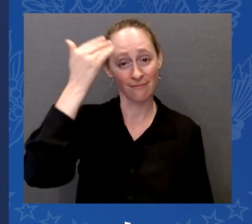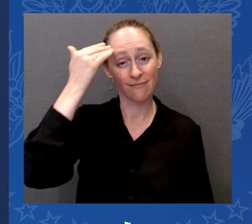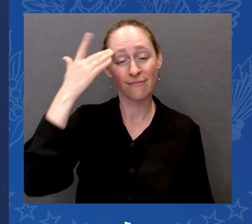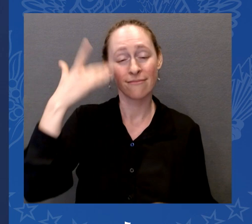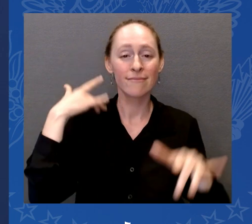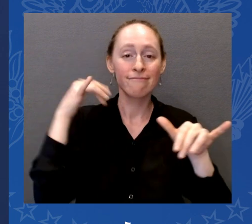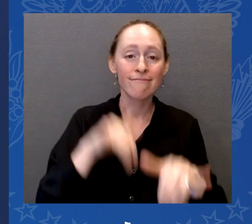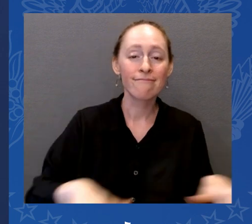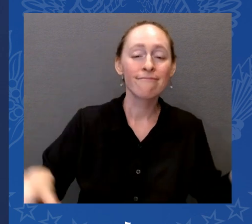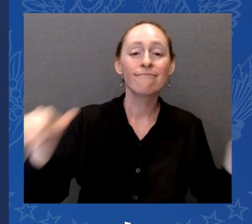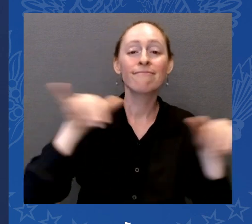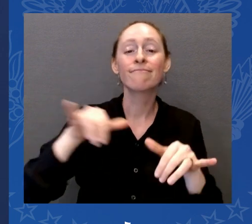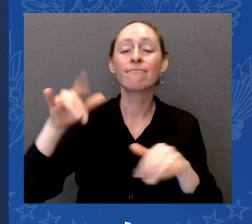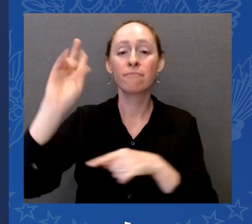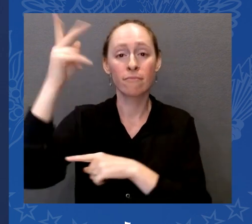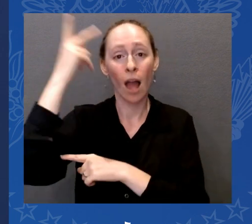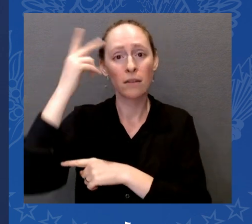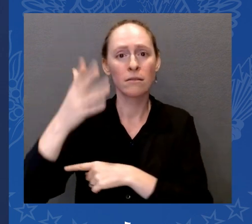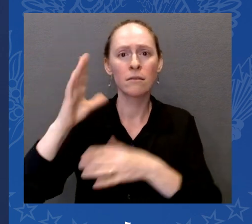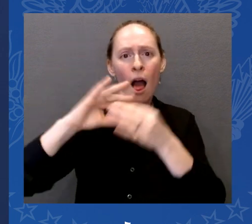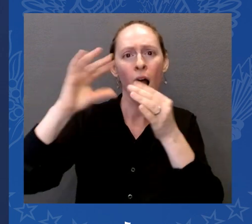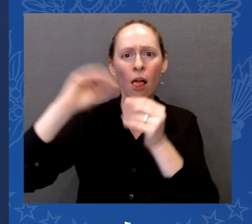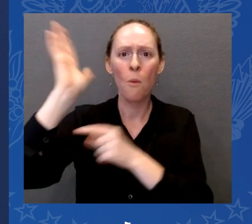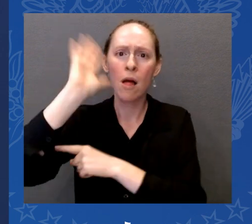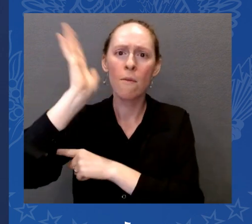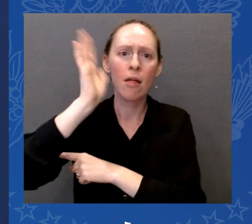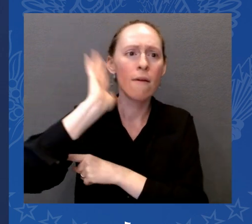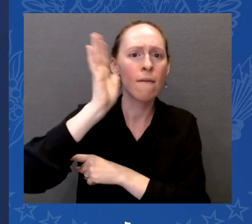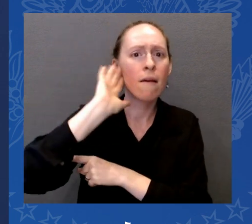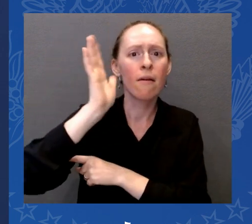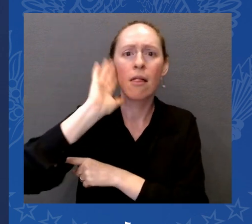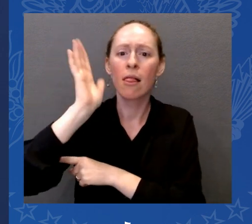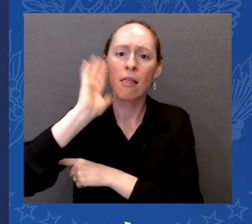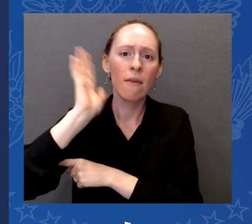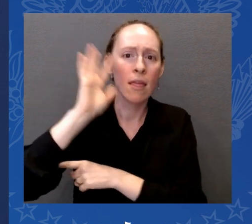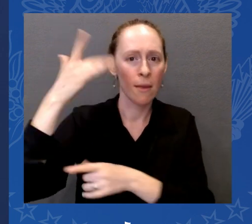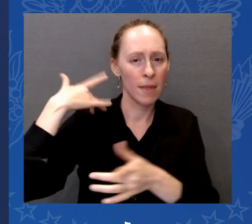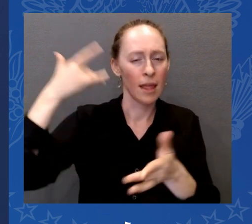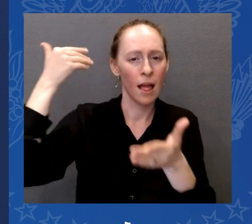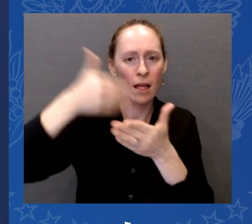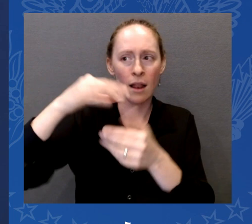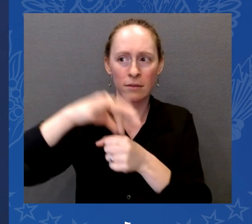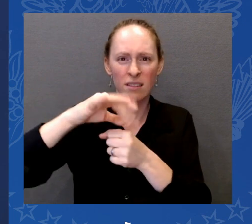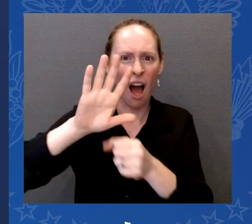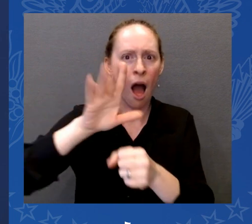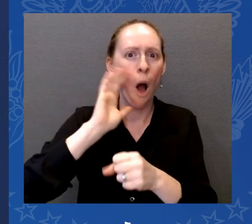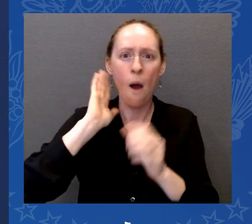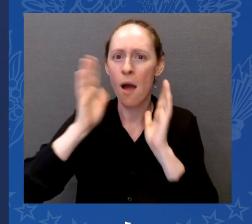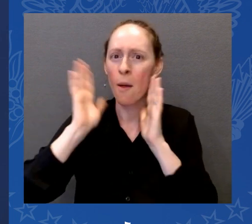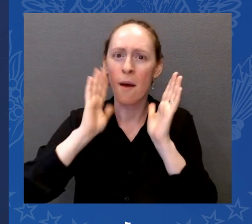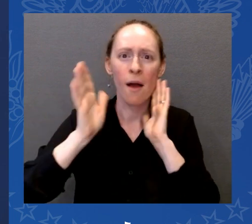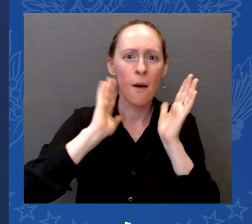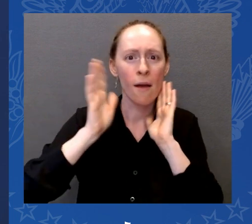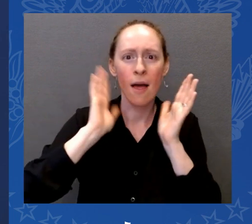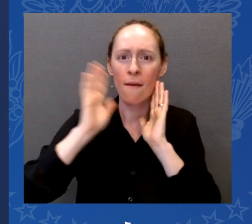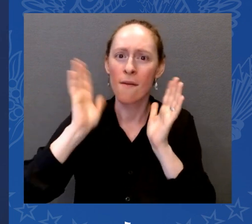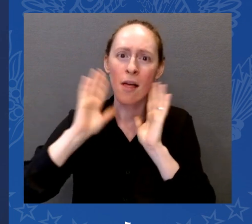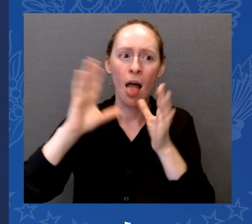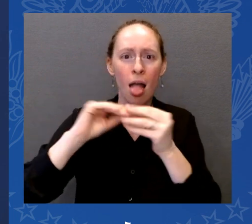up. And too many of them don't actually keep their promises, but not President Biden.